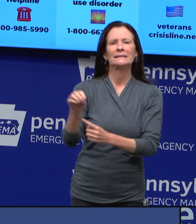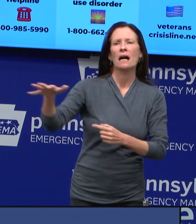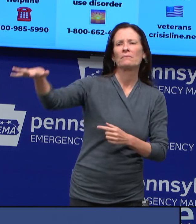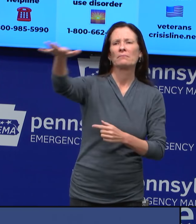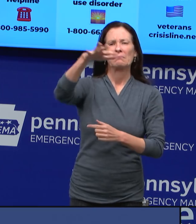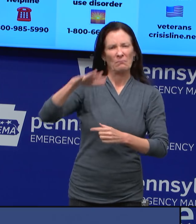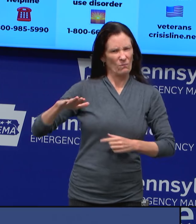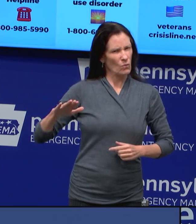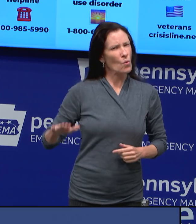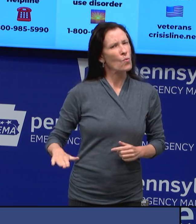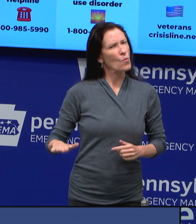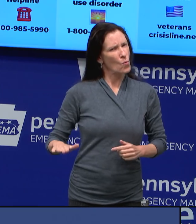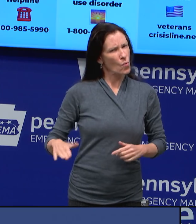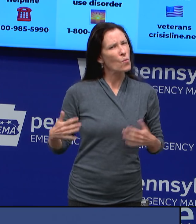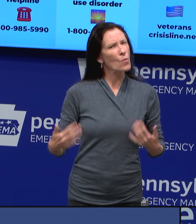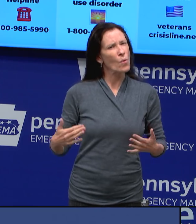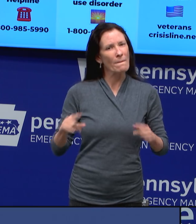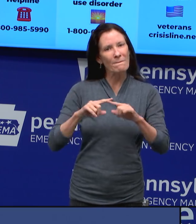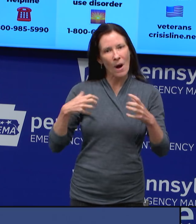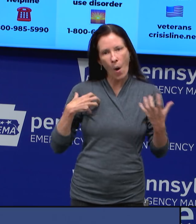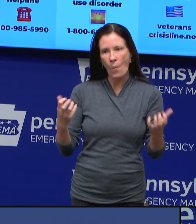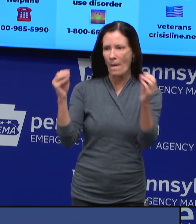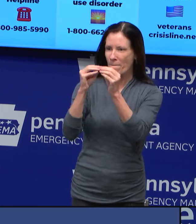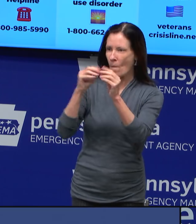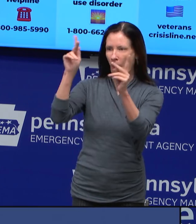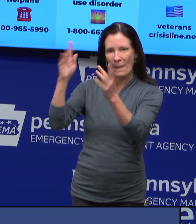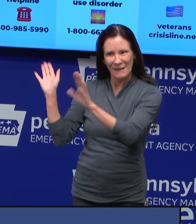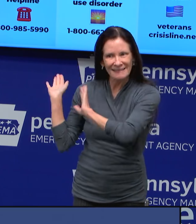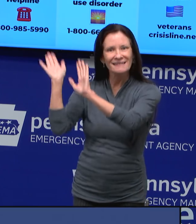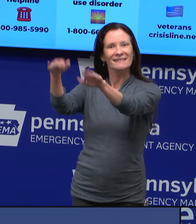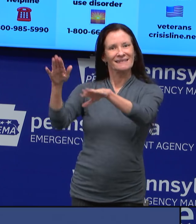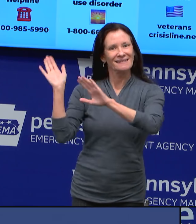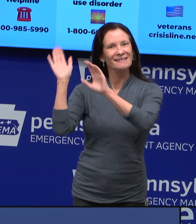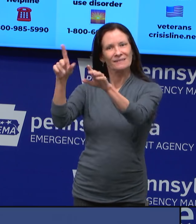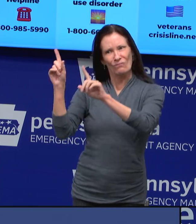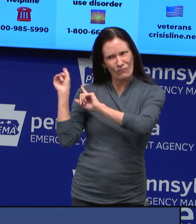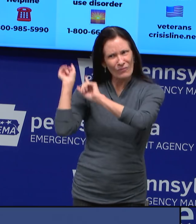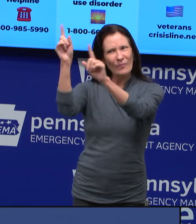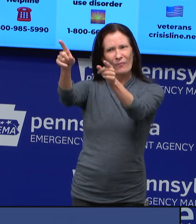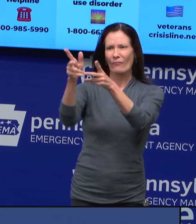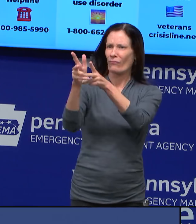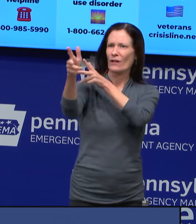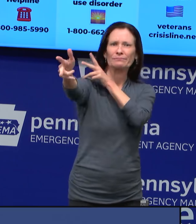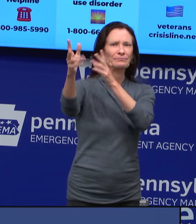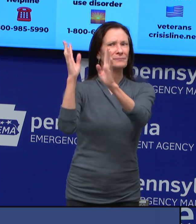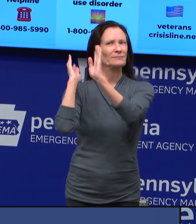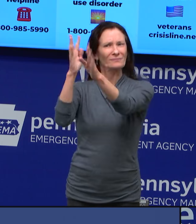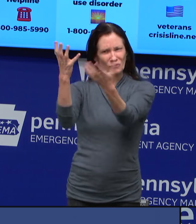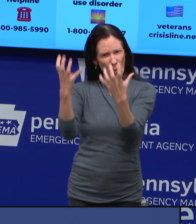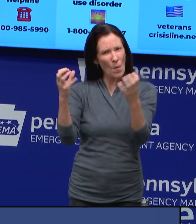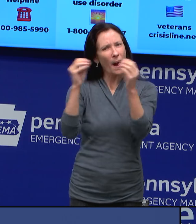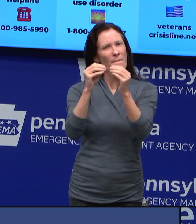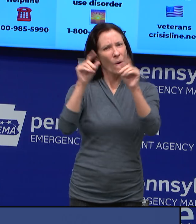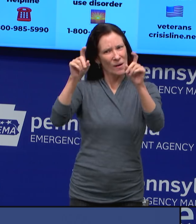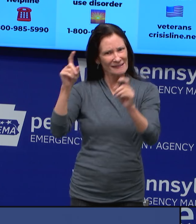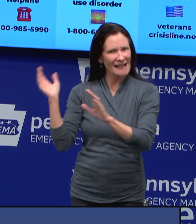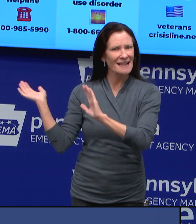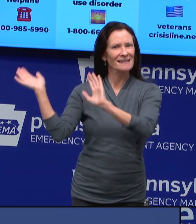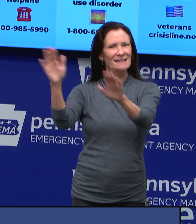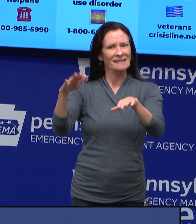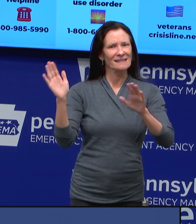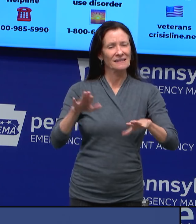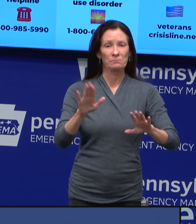testing site. We have this mass testing site available. You can either register online or call now